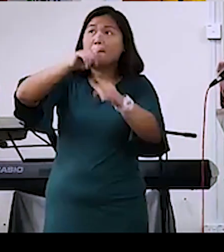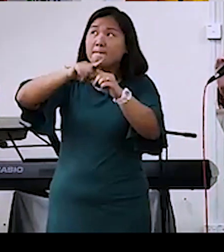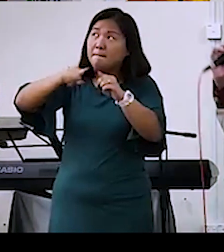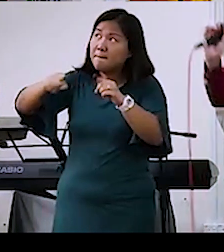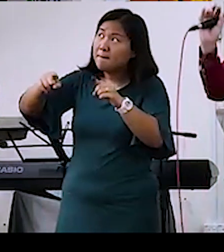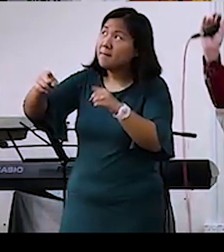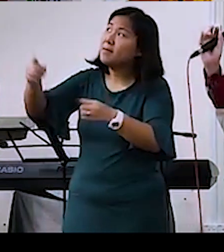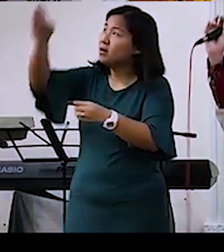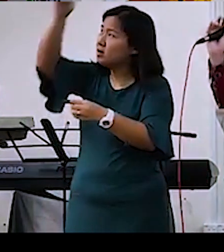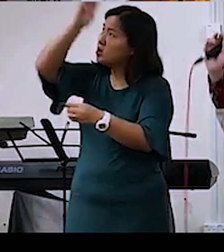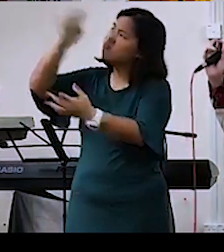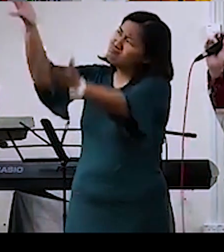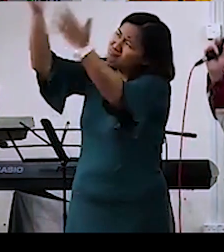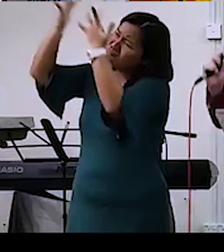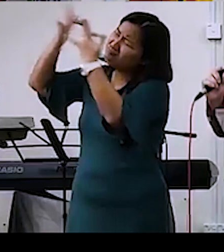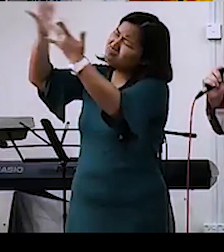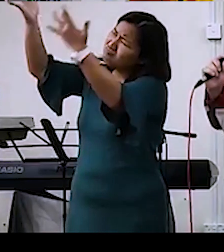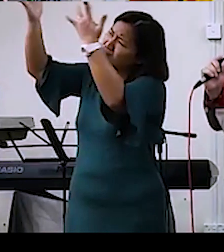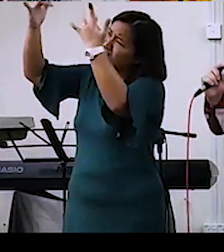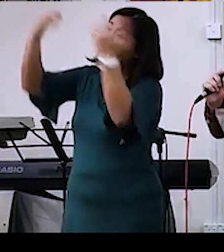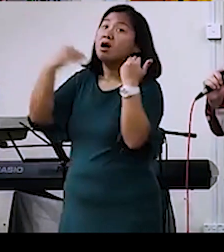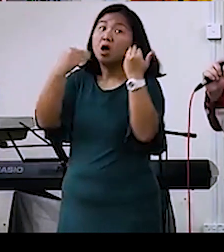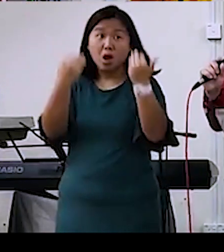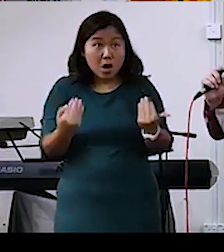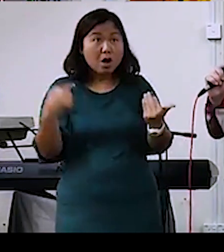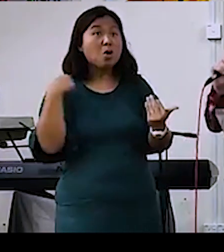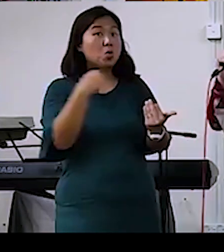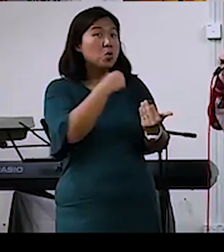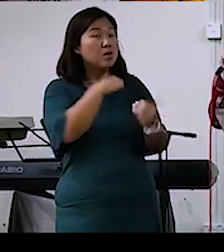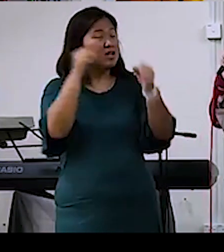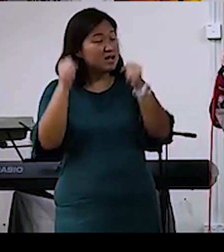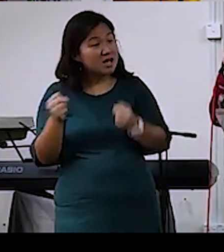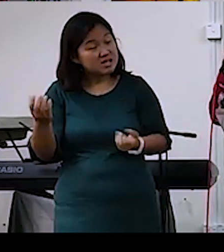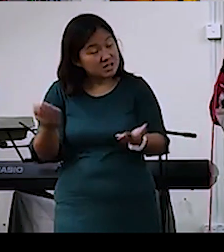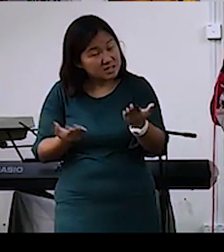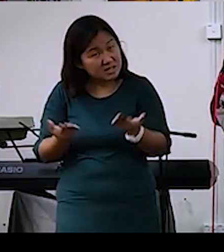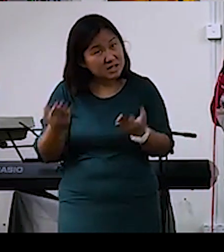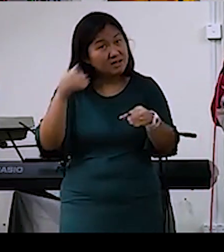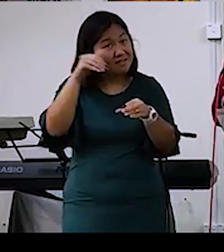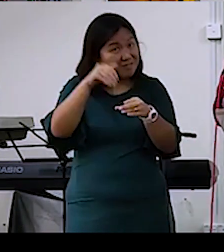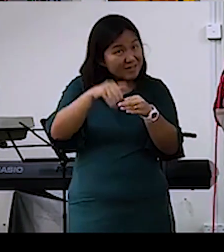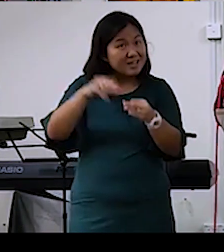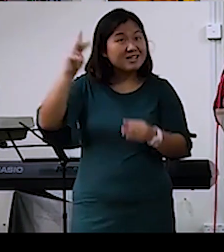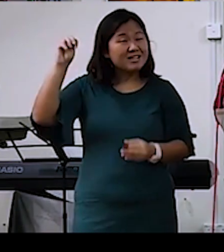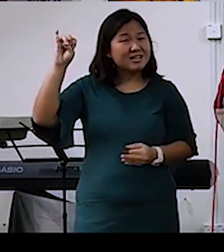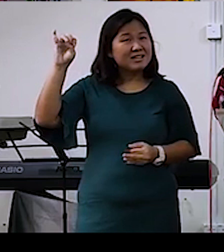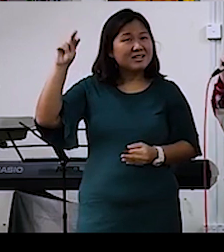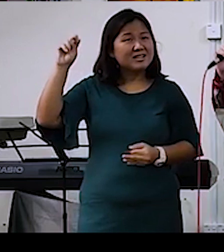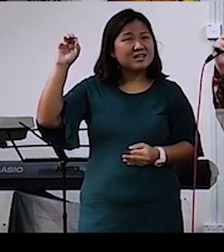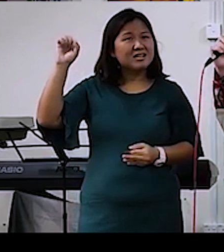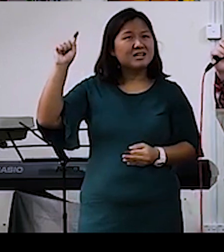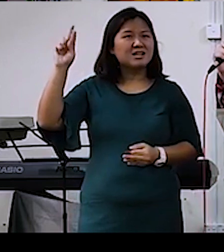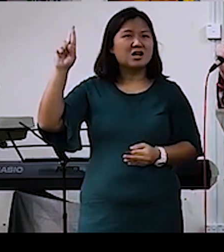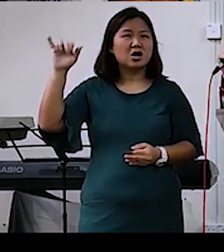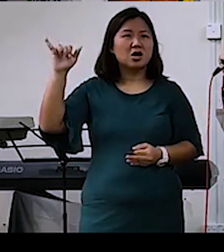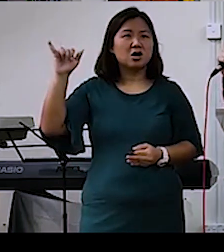lives. Because of God's mercy, now we can serve in ministry. Are you following?Come on, are you following? Don't think, oh, I have a